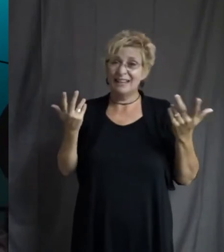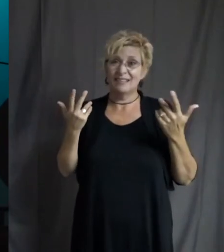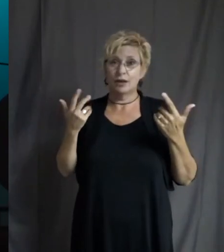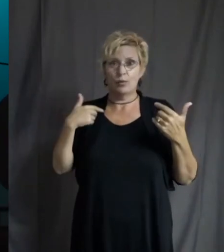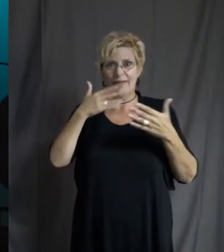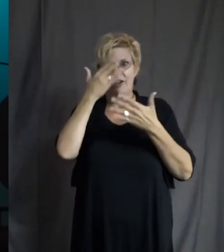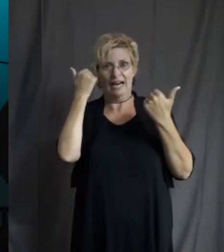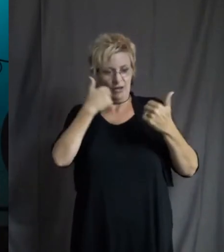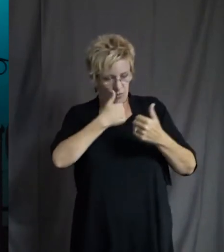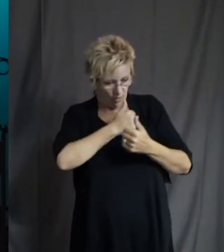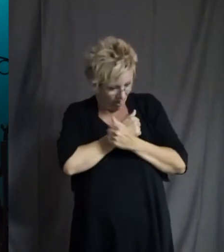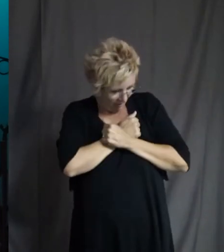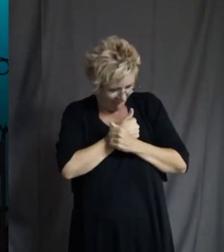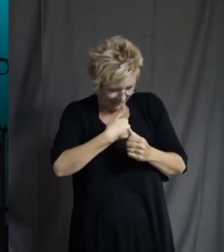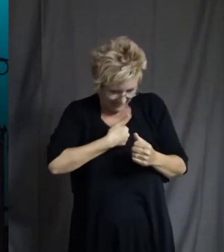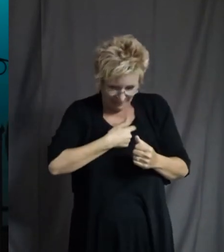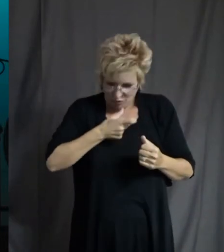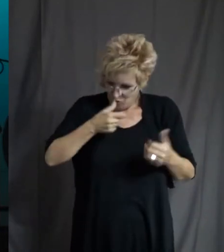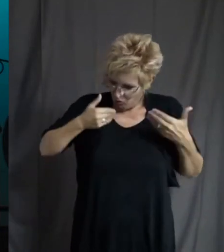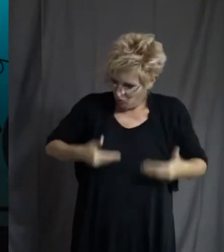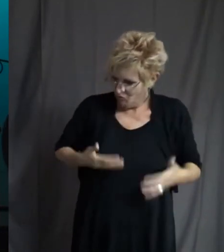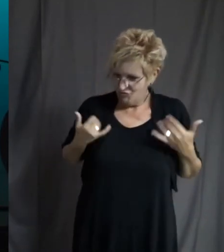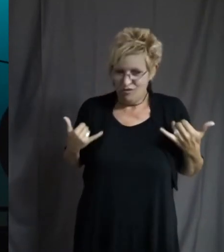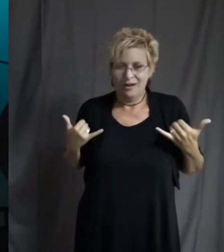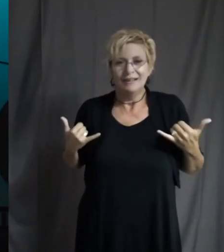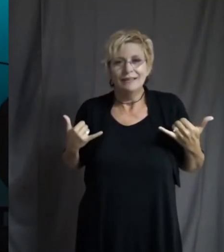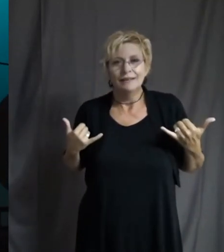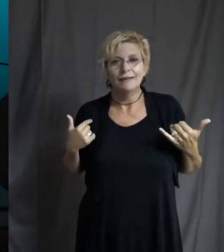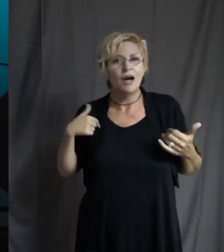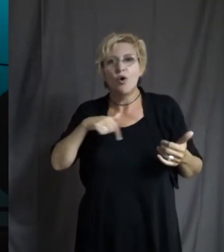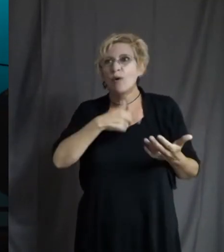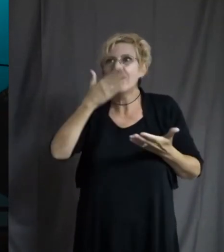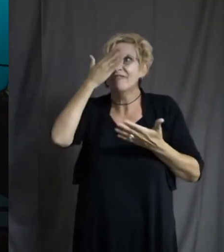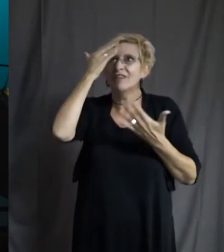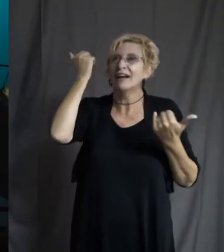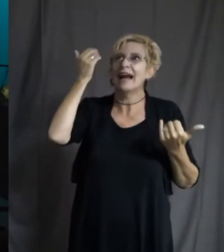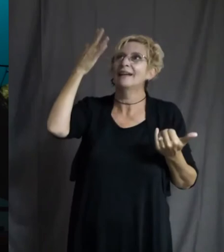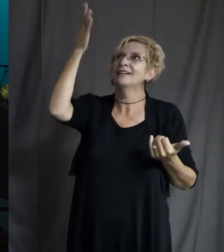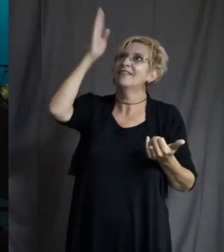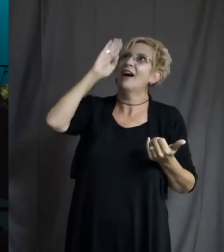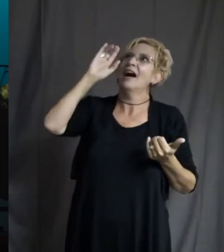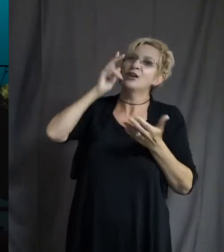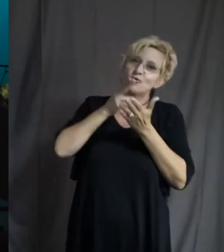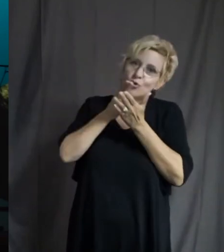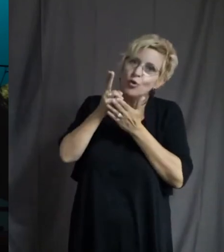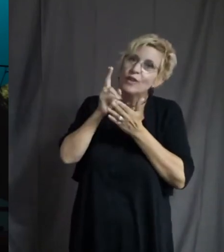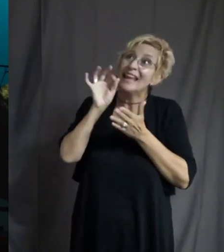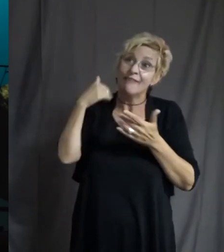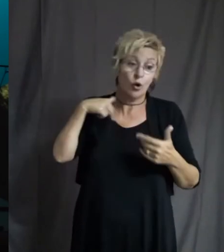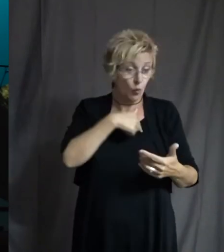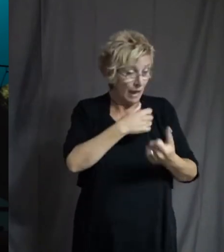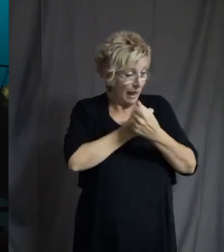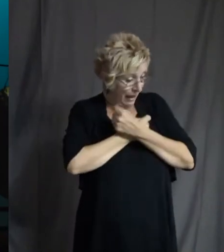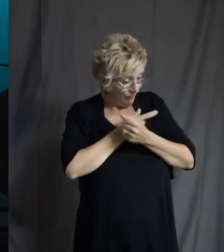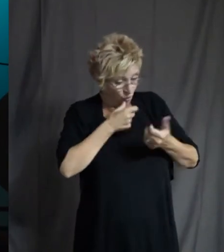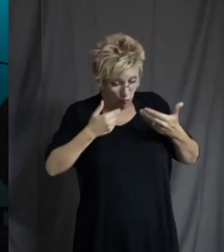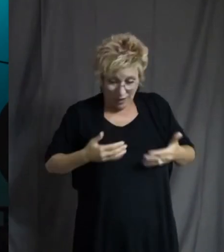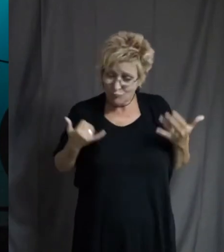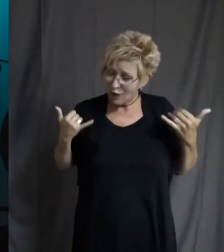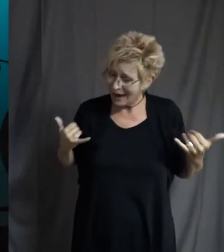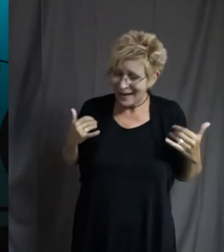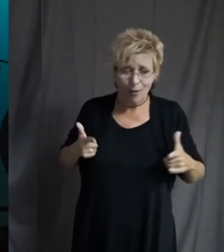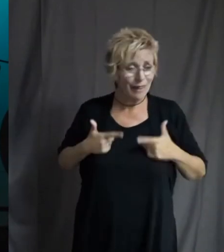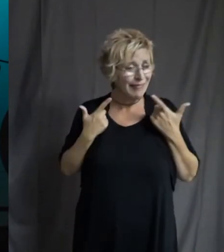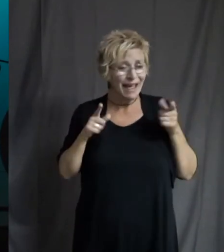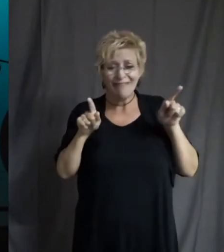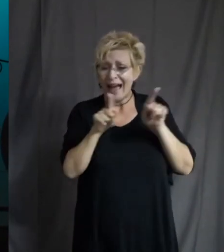forget to love the self that we are. We forget the divine truth that is only by loving ourselves as we are and our lives as it is